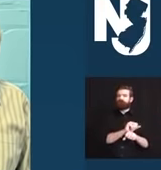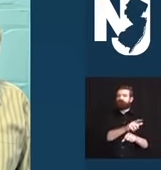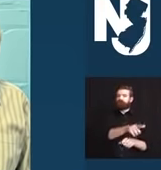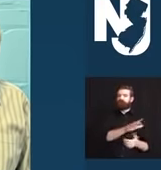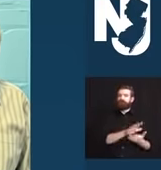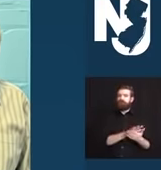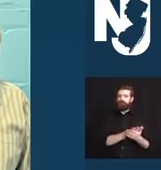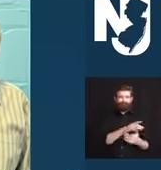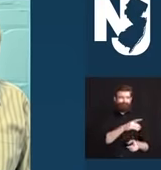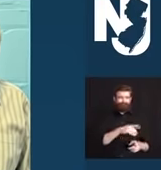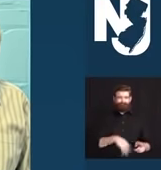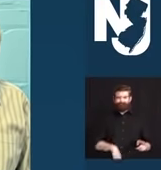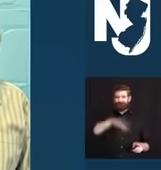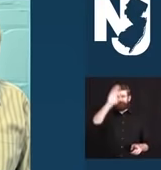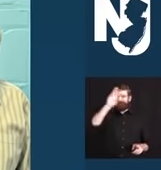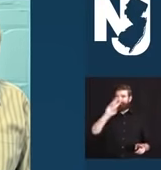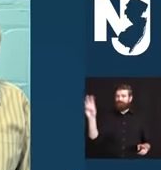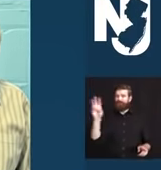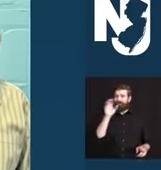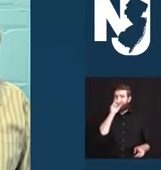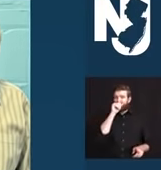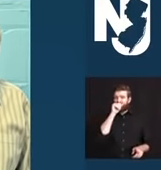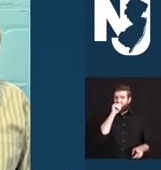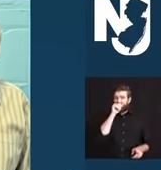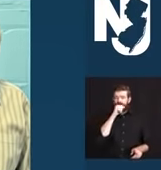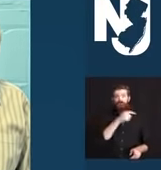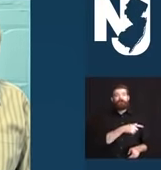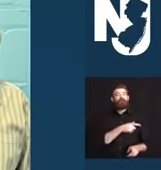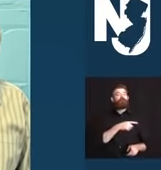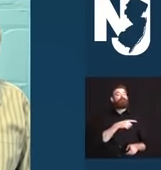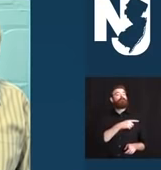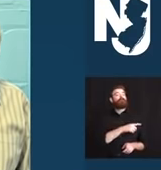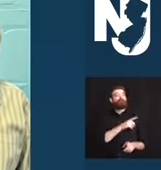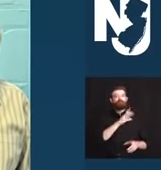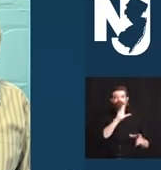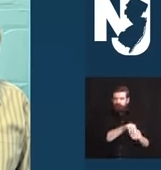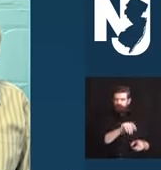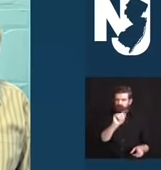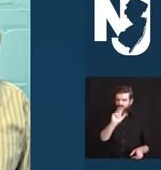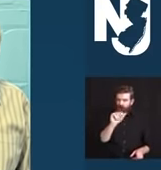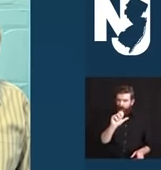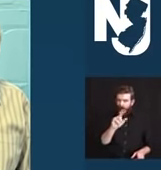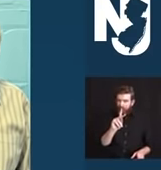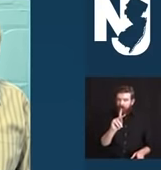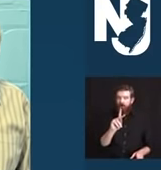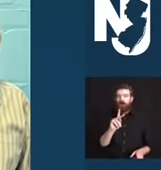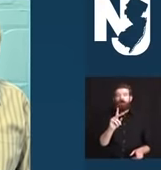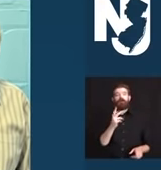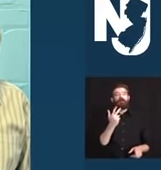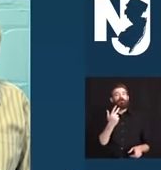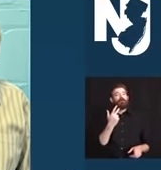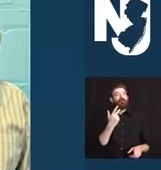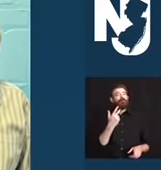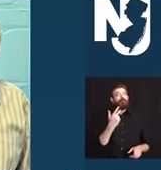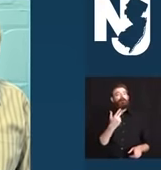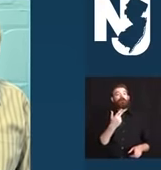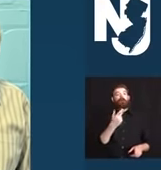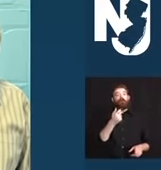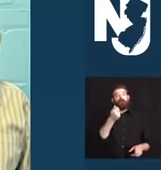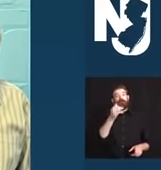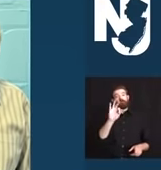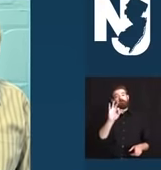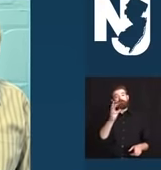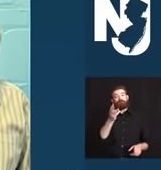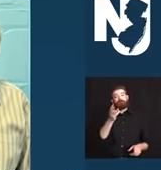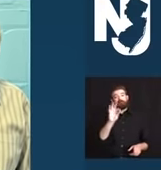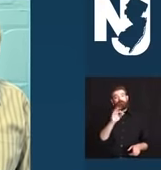the 100 meters, and an All-American in college. He started his teaching career at West Orange High in 1969 and would remain